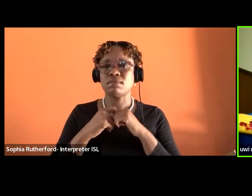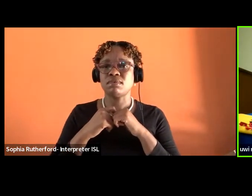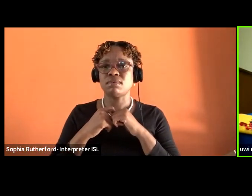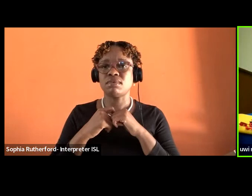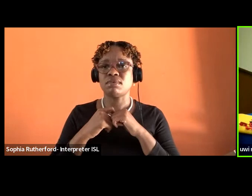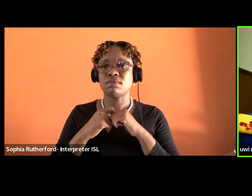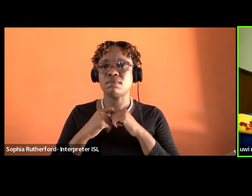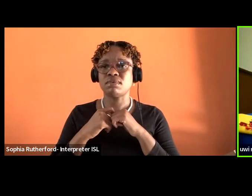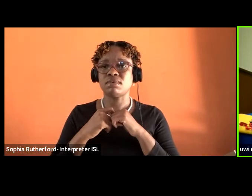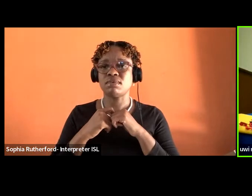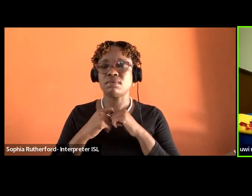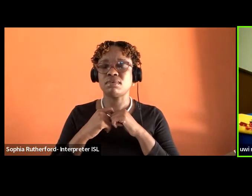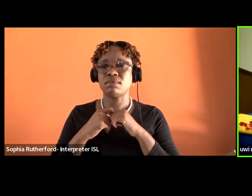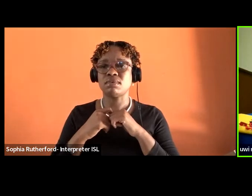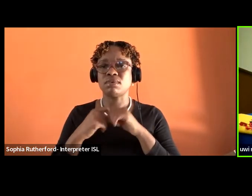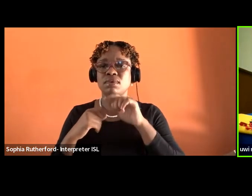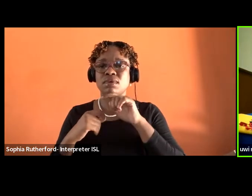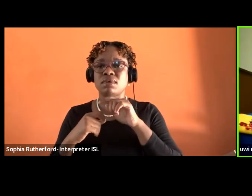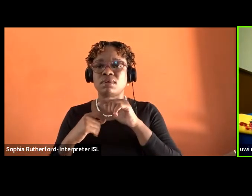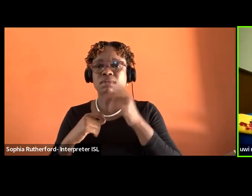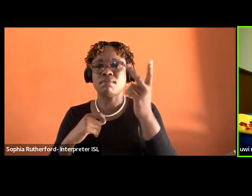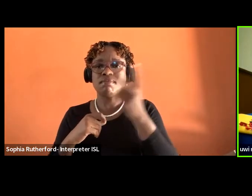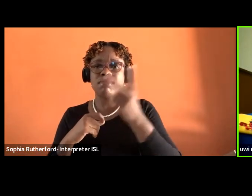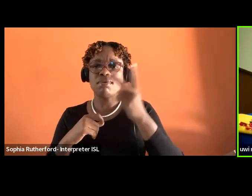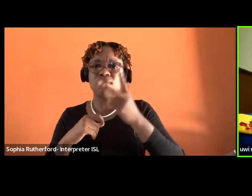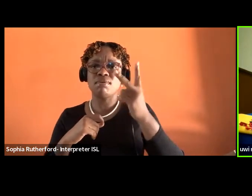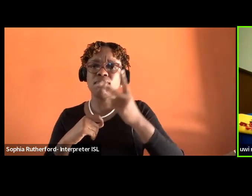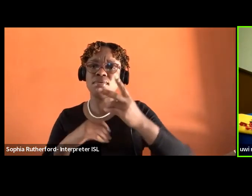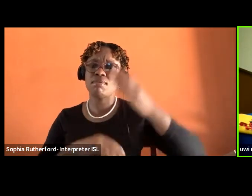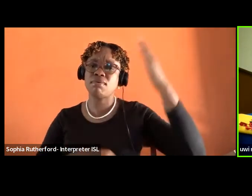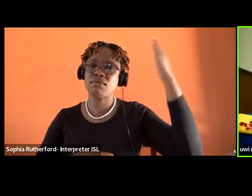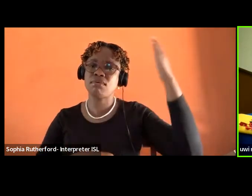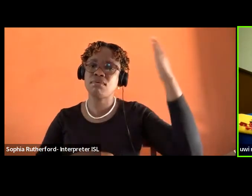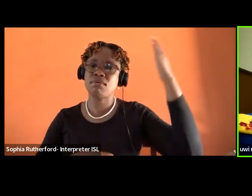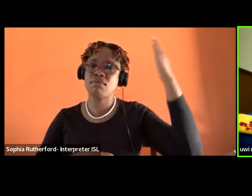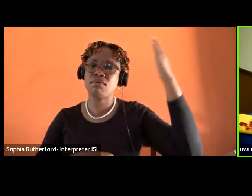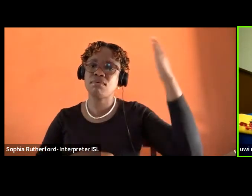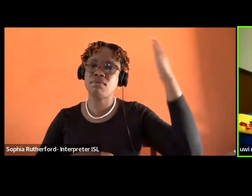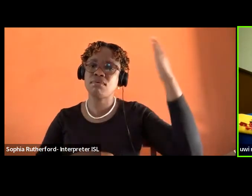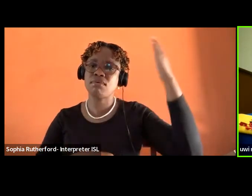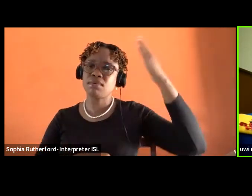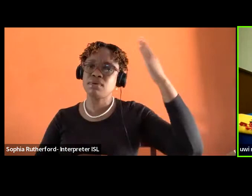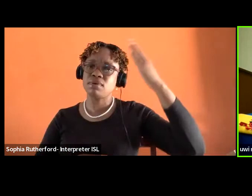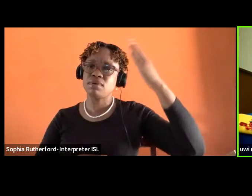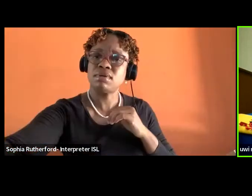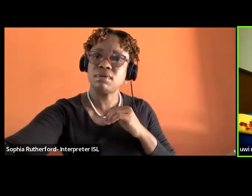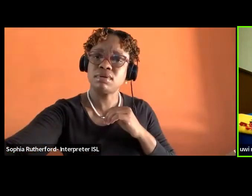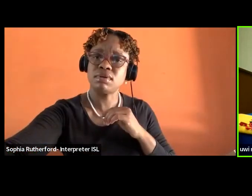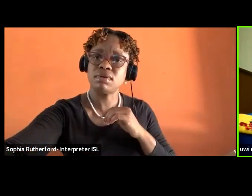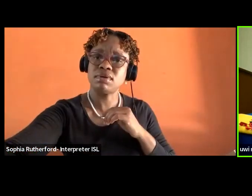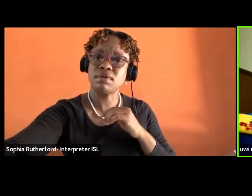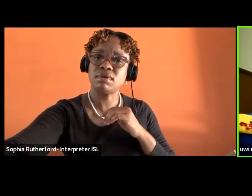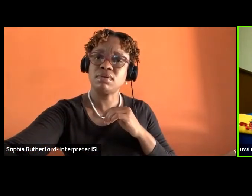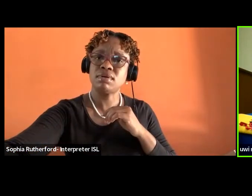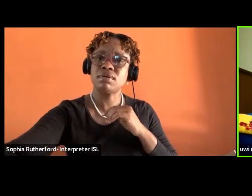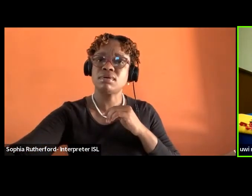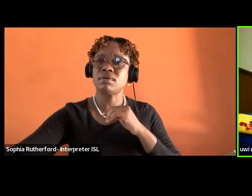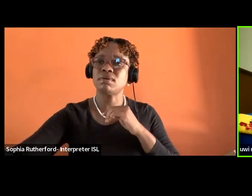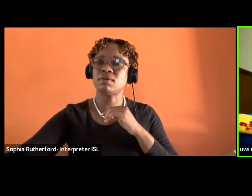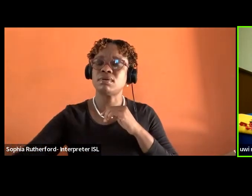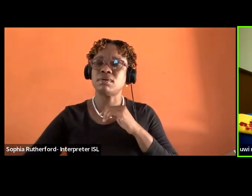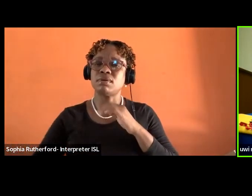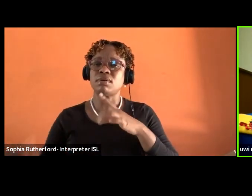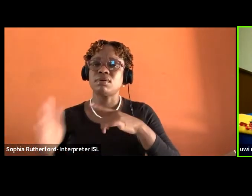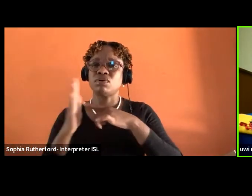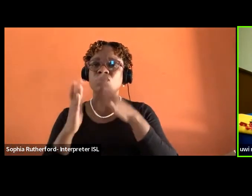should say, listening to both presentations, it shows the authenticity and the importance of doing good